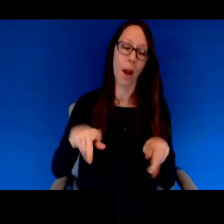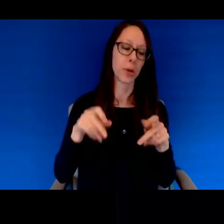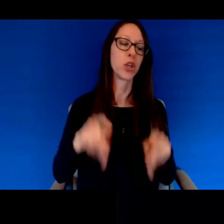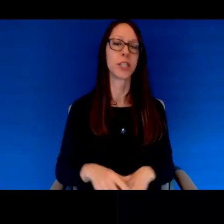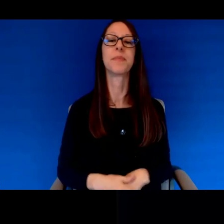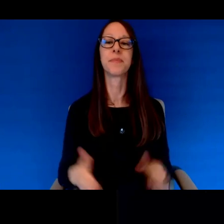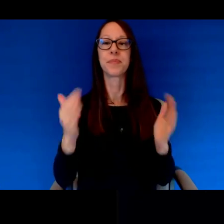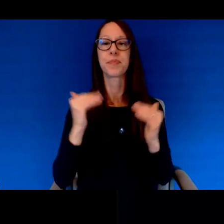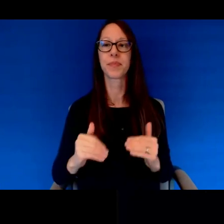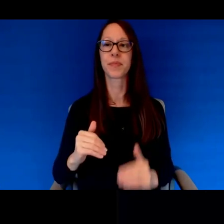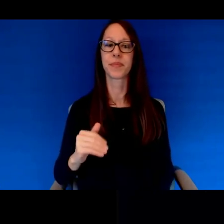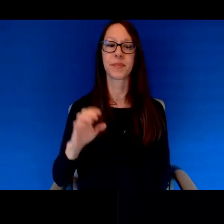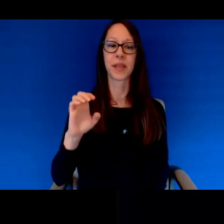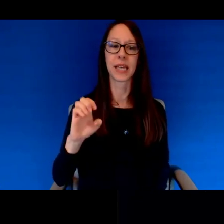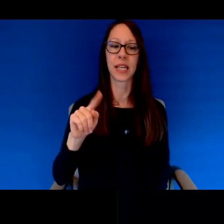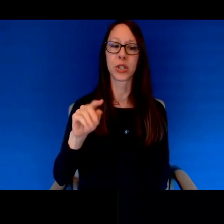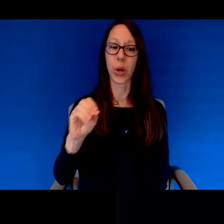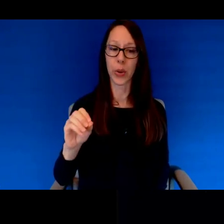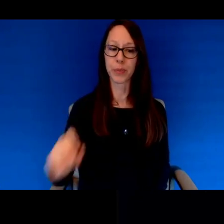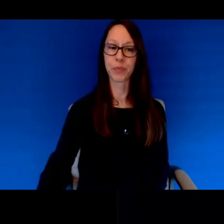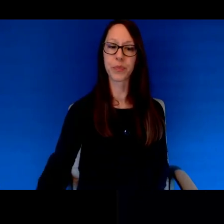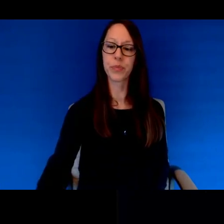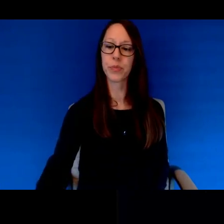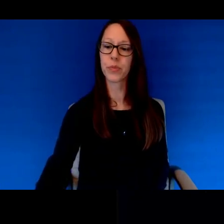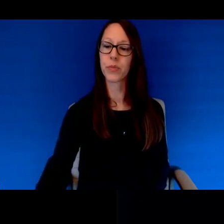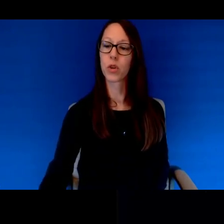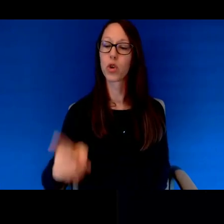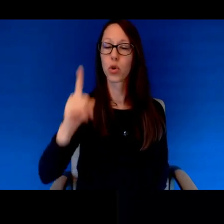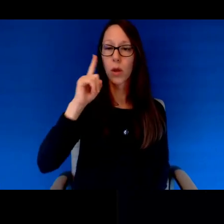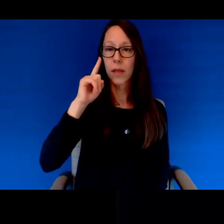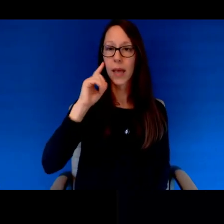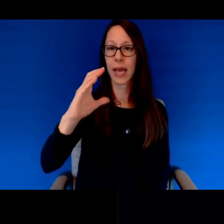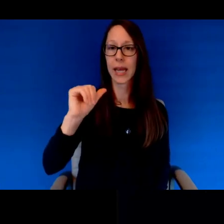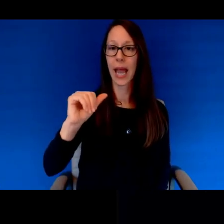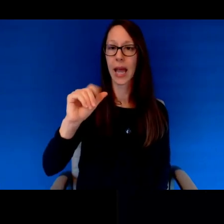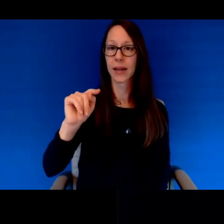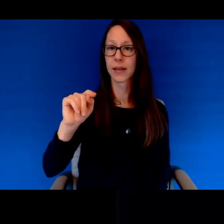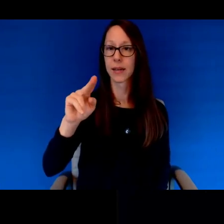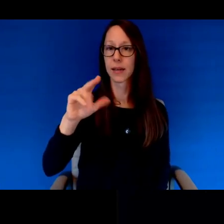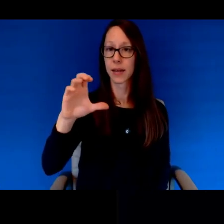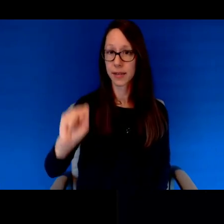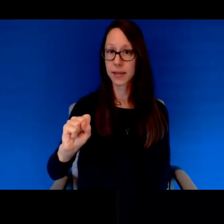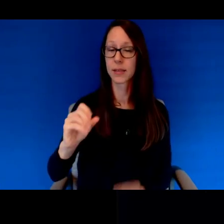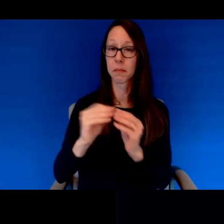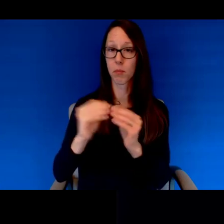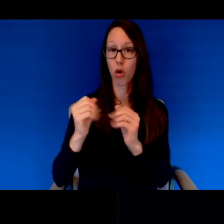got a question from Ito. Do you think that cacti would be more resilient in space than other plants?